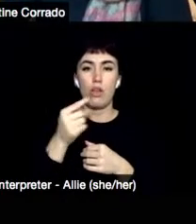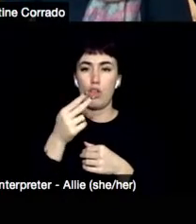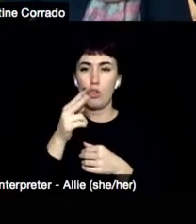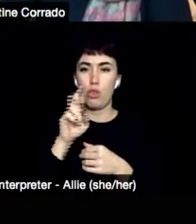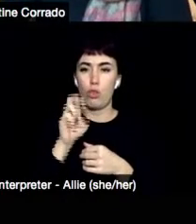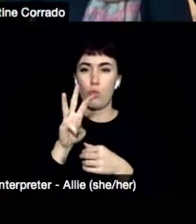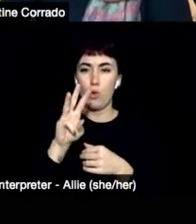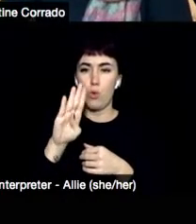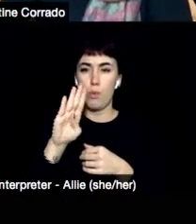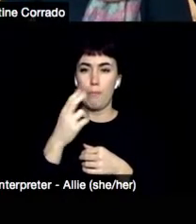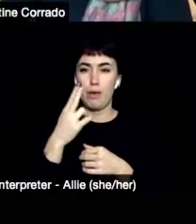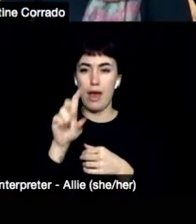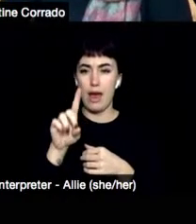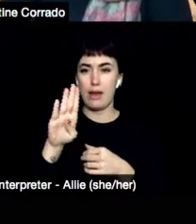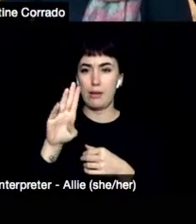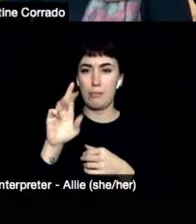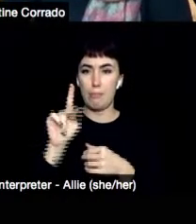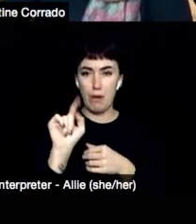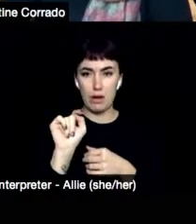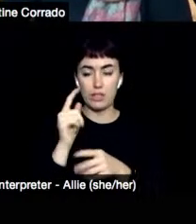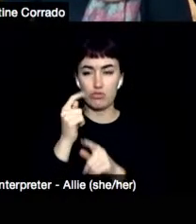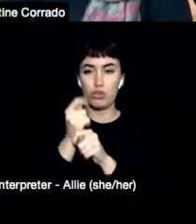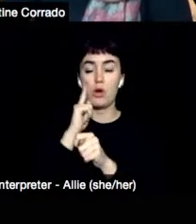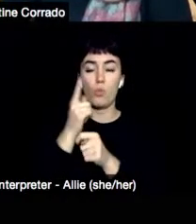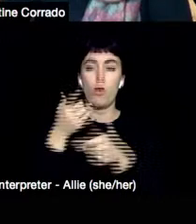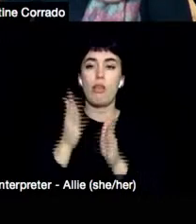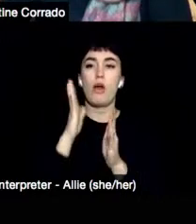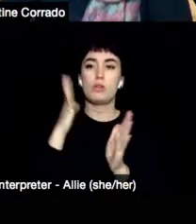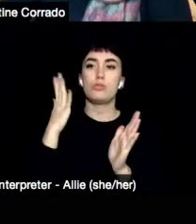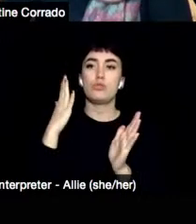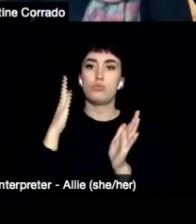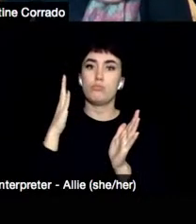us to significantly reduce this effort next year.